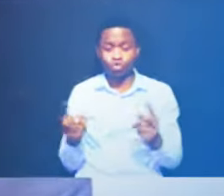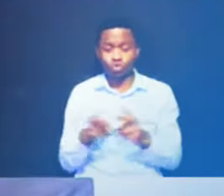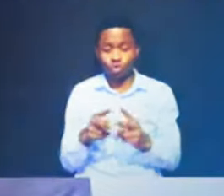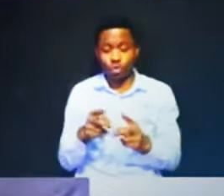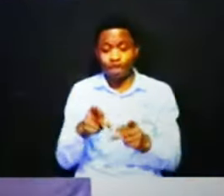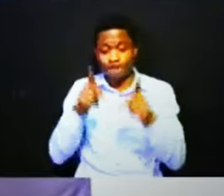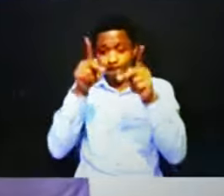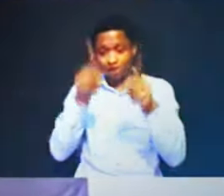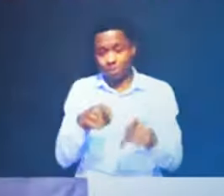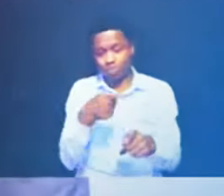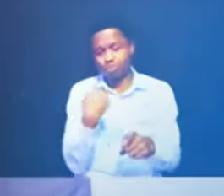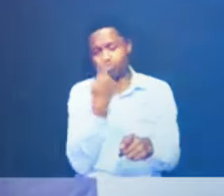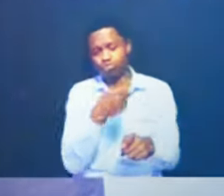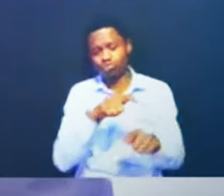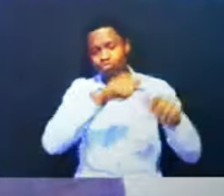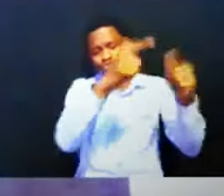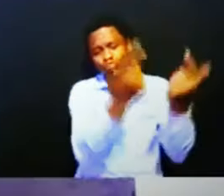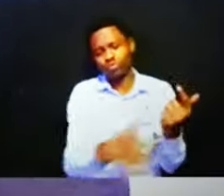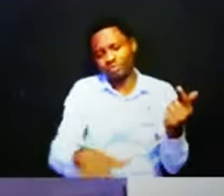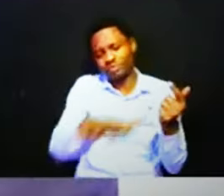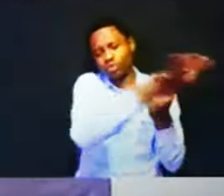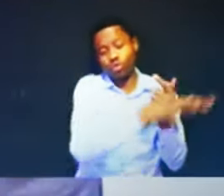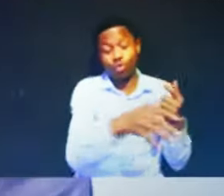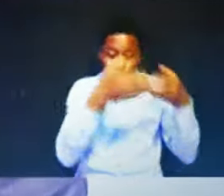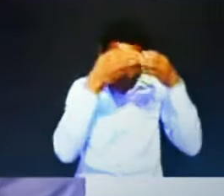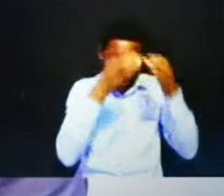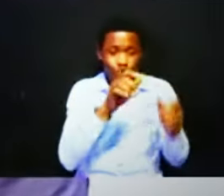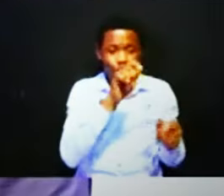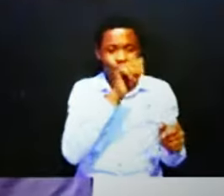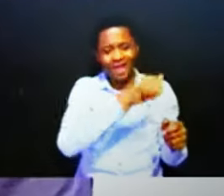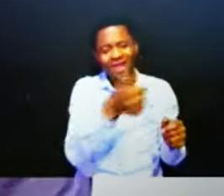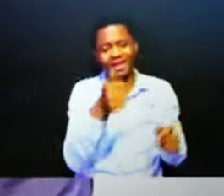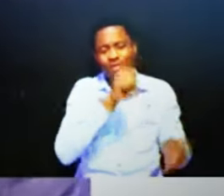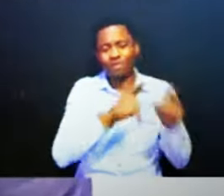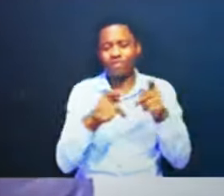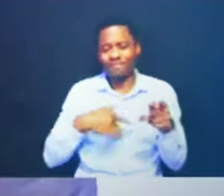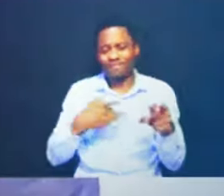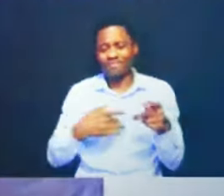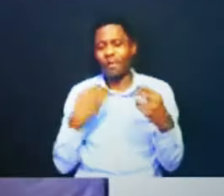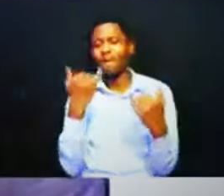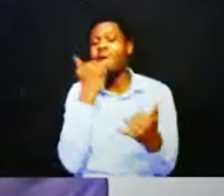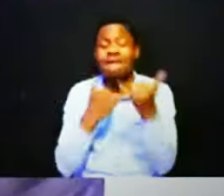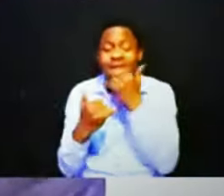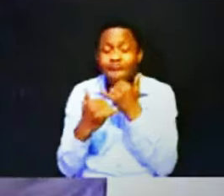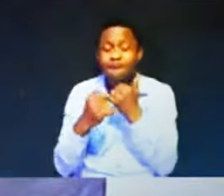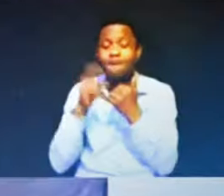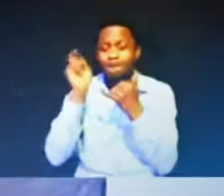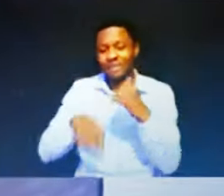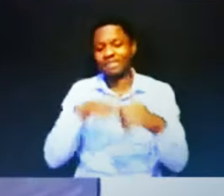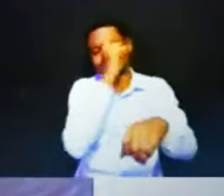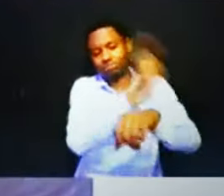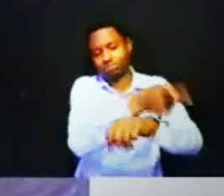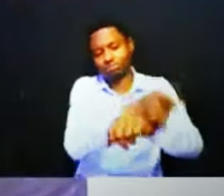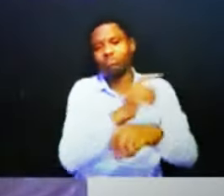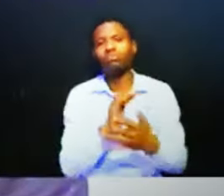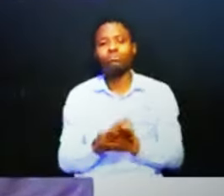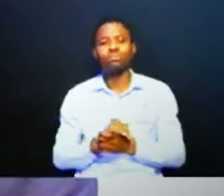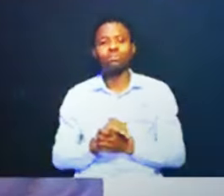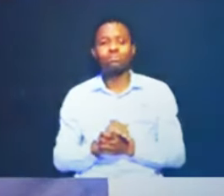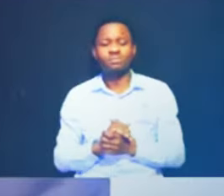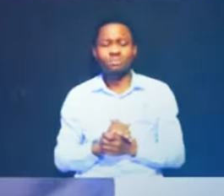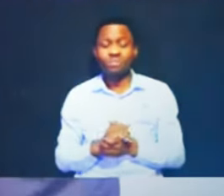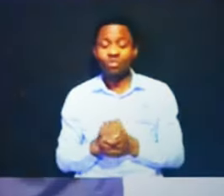nipa ni sintidua no wo na die. So perceived offenders are confronted with woes. Enti wo aye dwin po